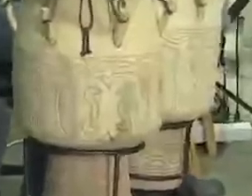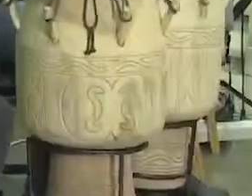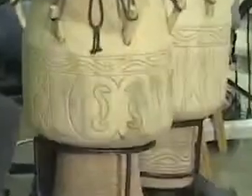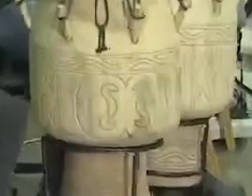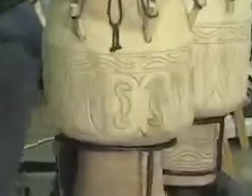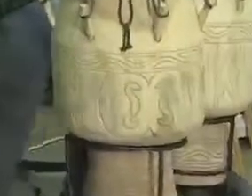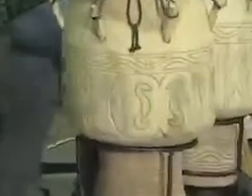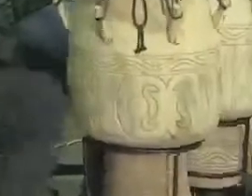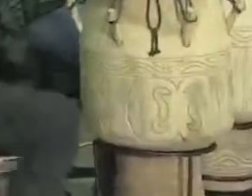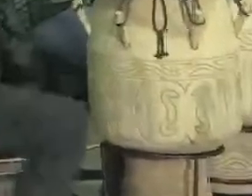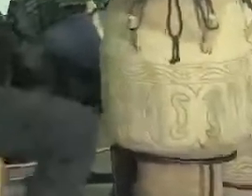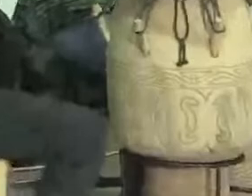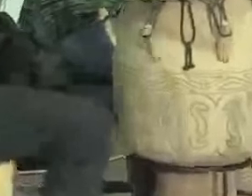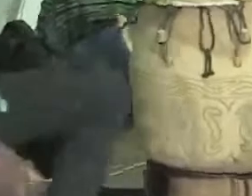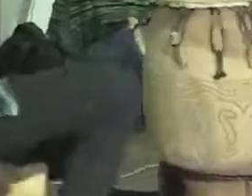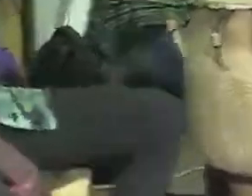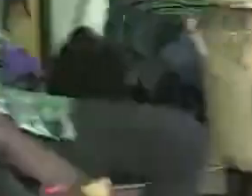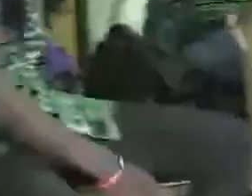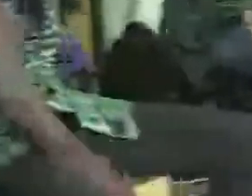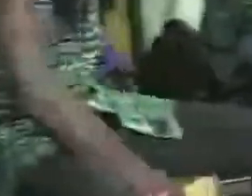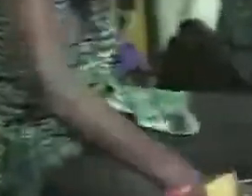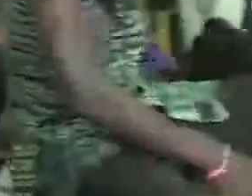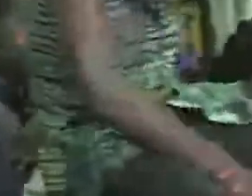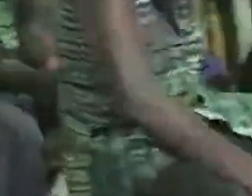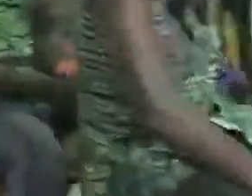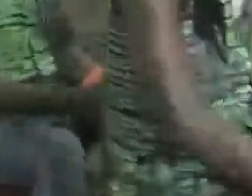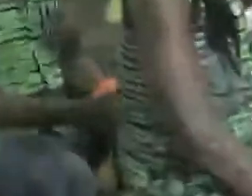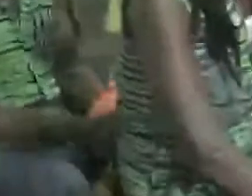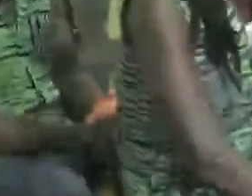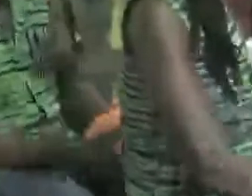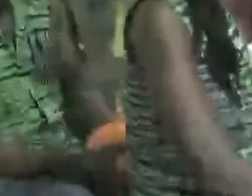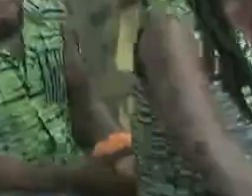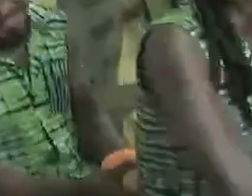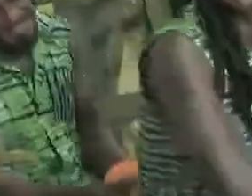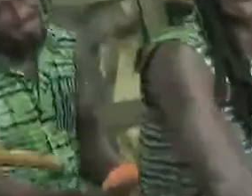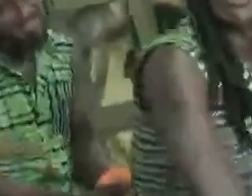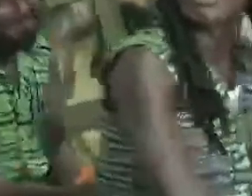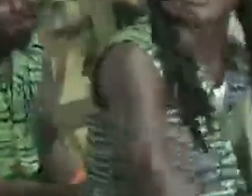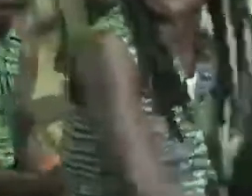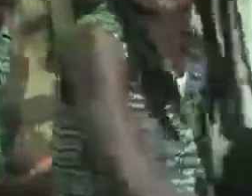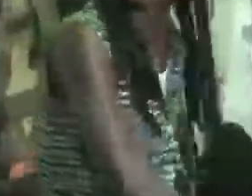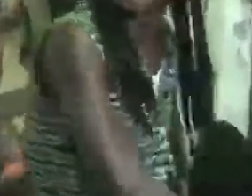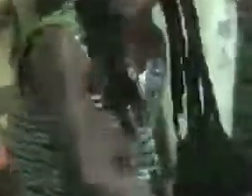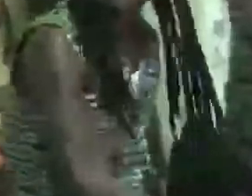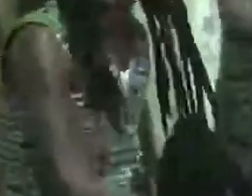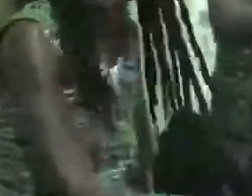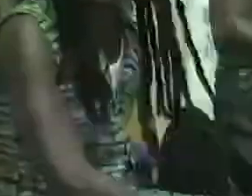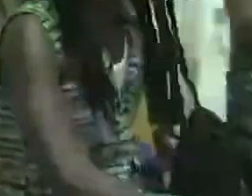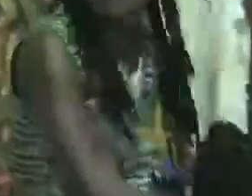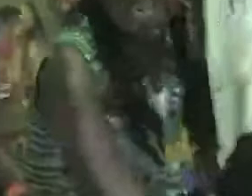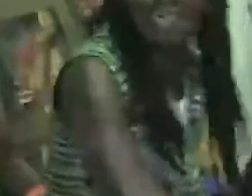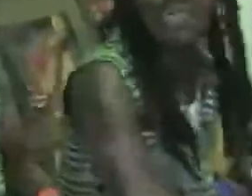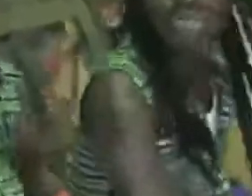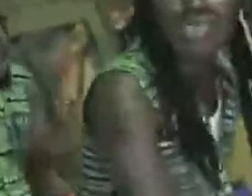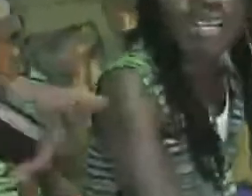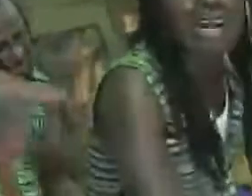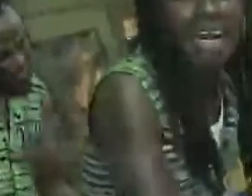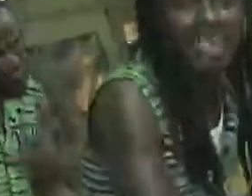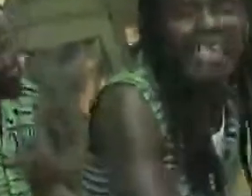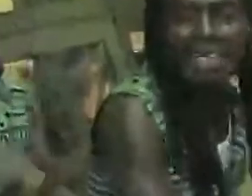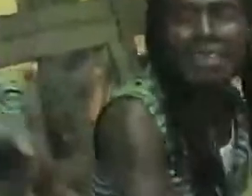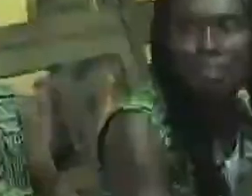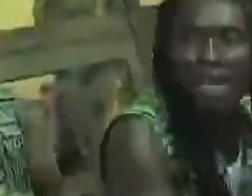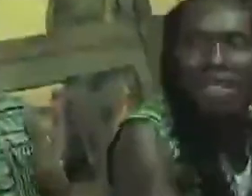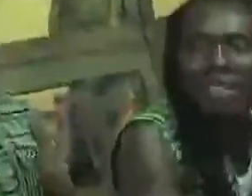oh, Ghana Yima, Ghana Yima, Maune Klonde Jie,